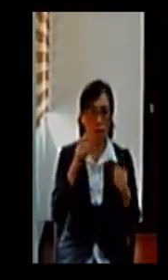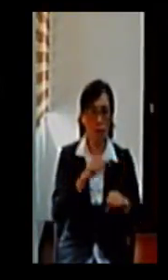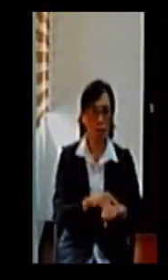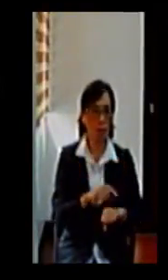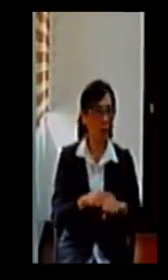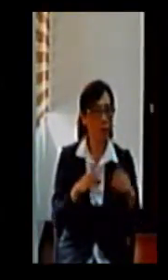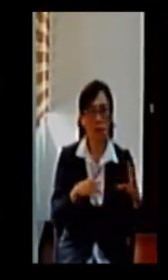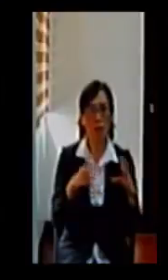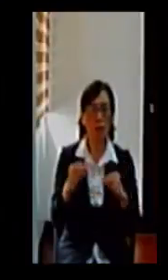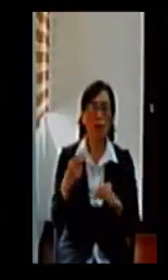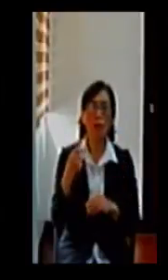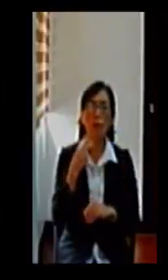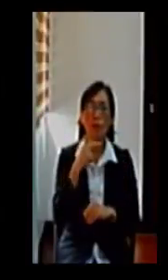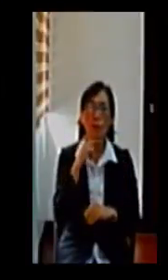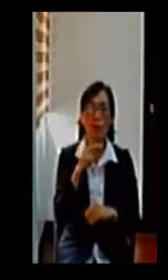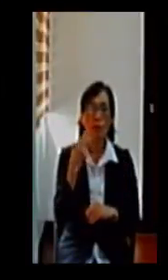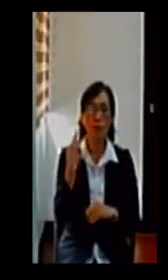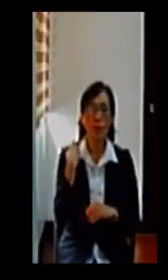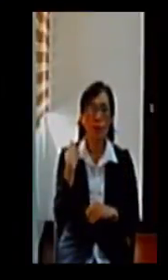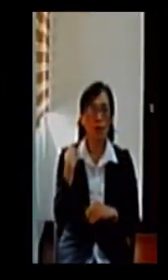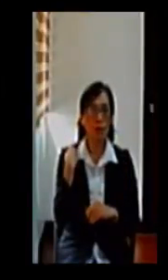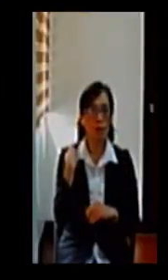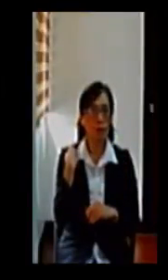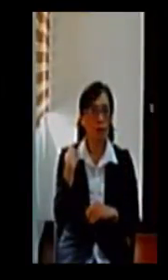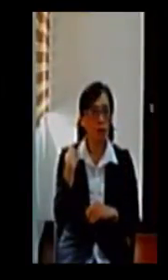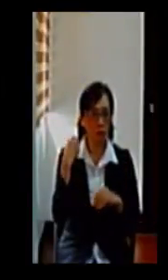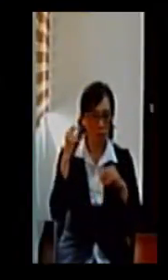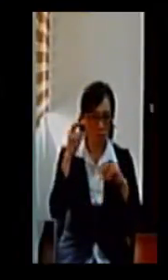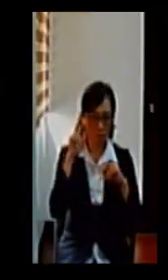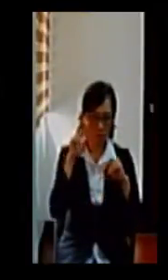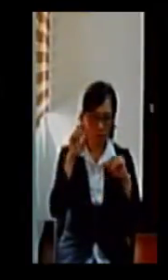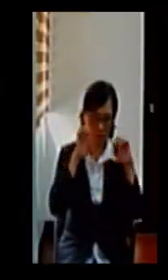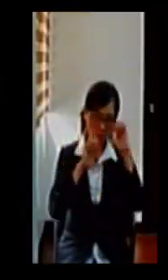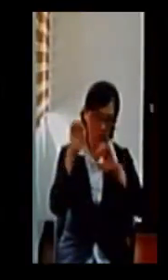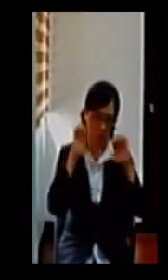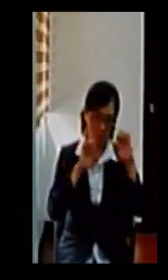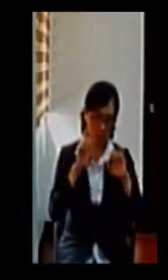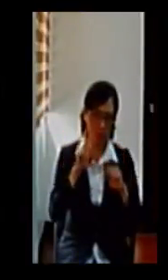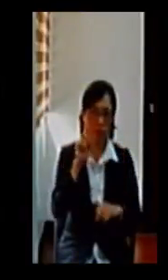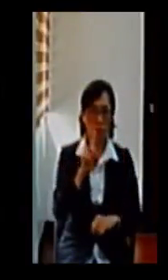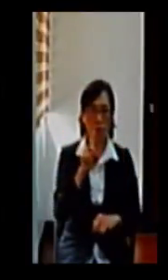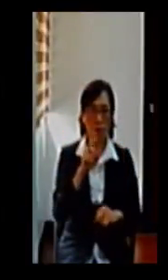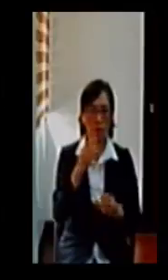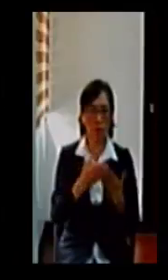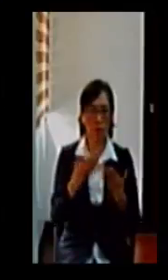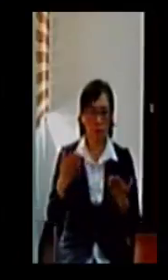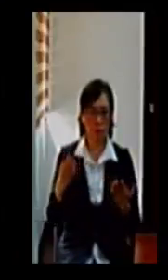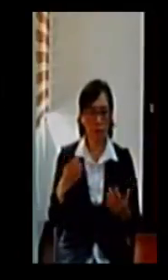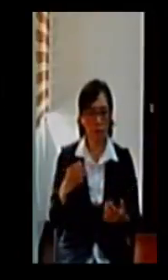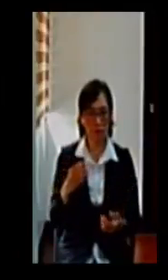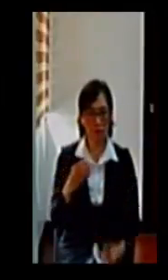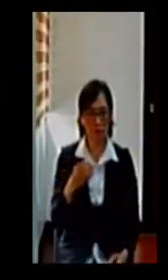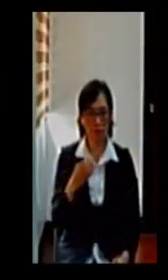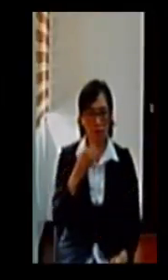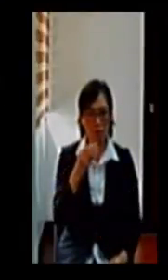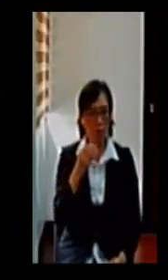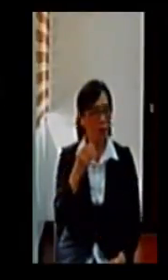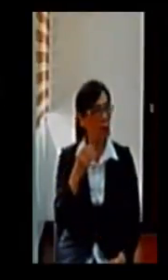have that analysis. But one thing we know, that quite a number, or in